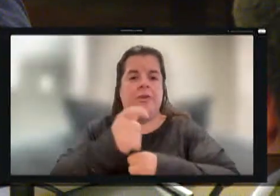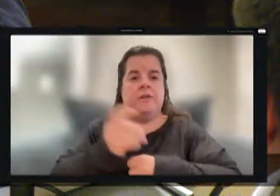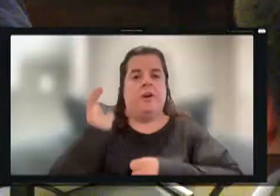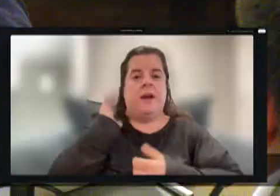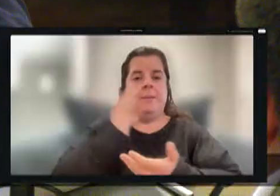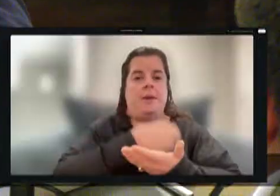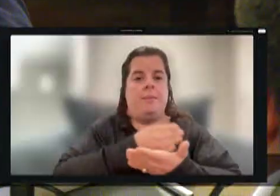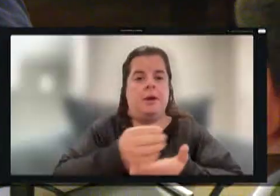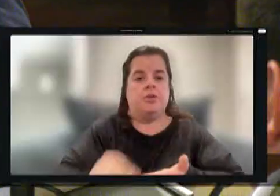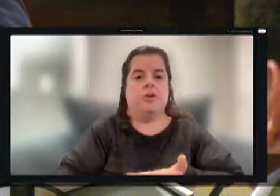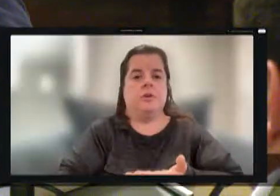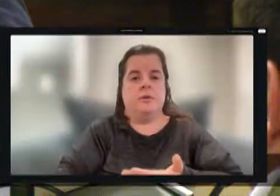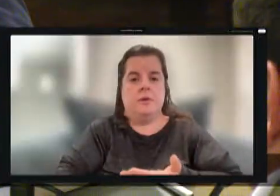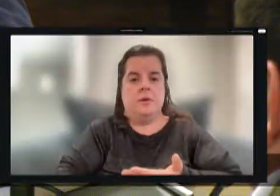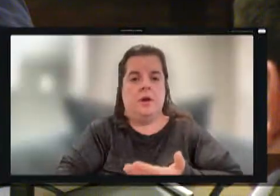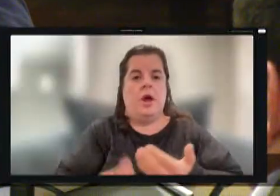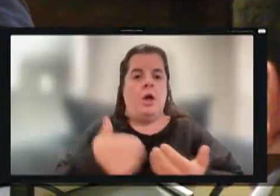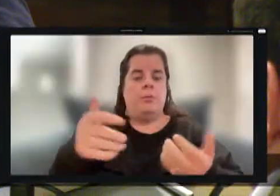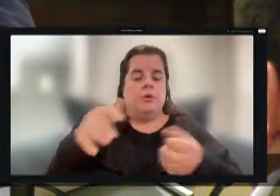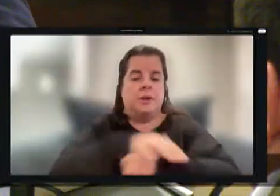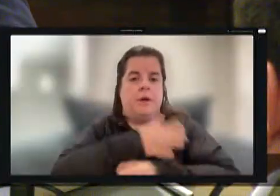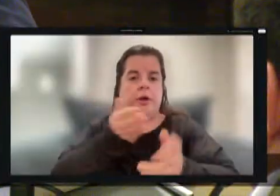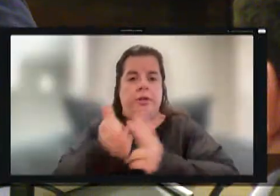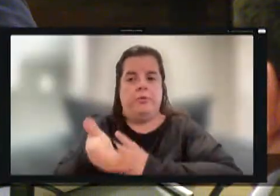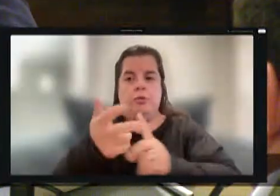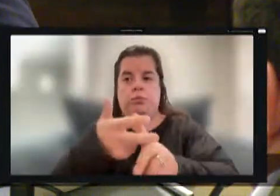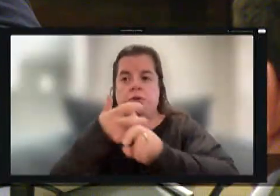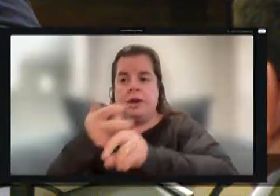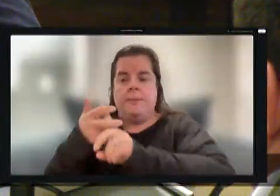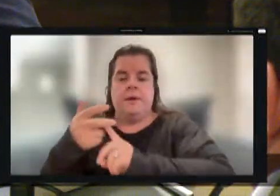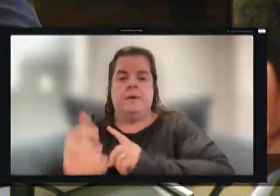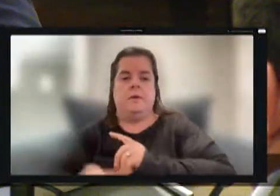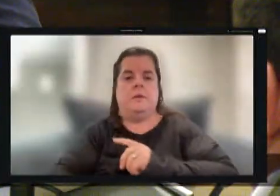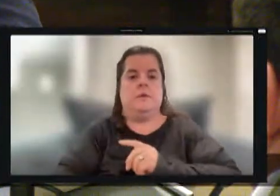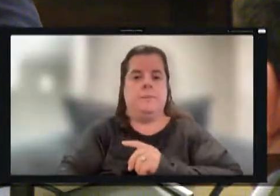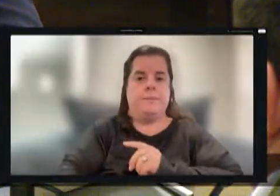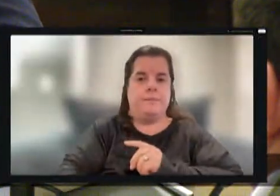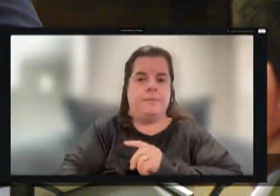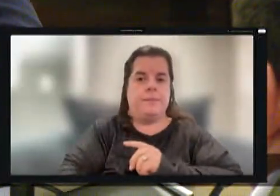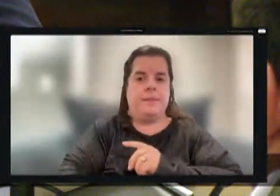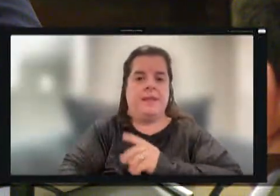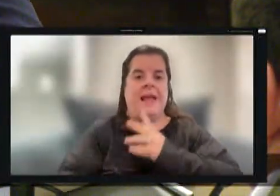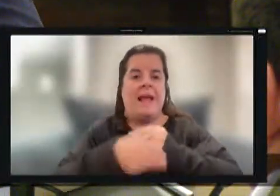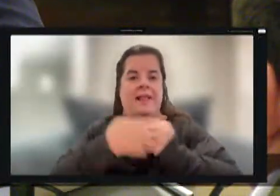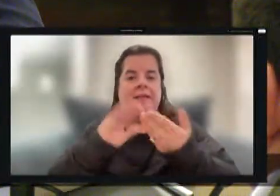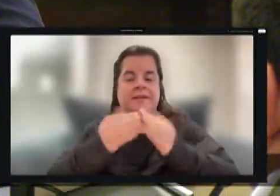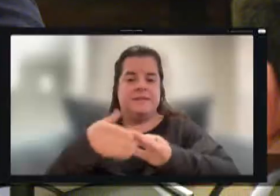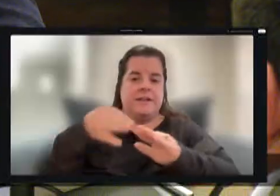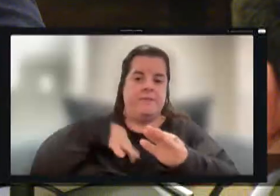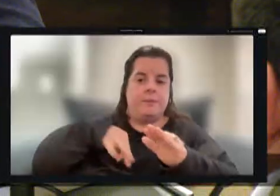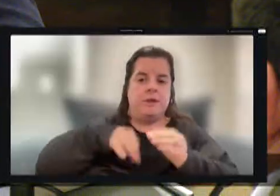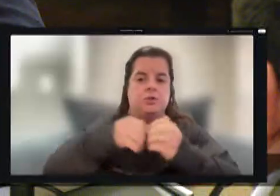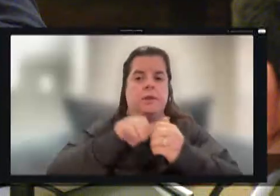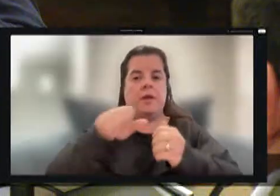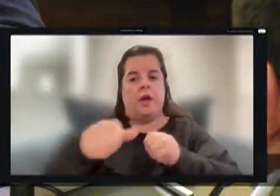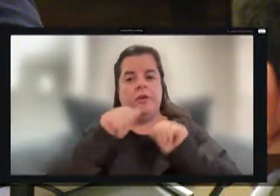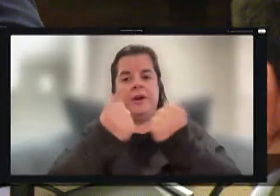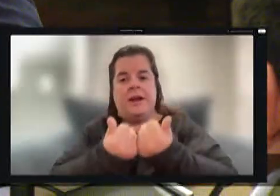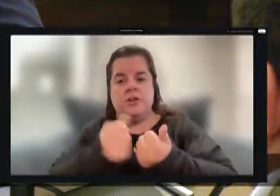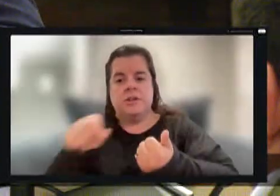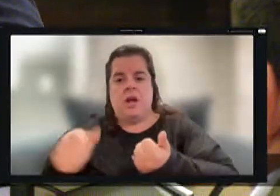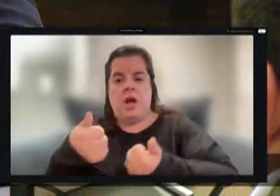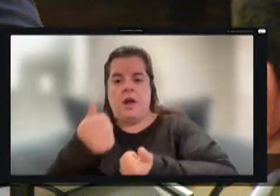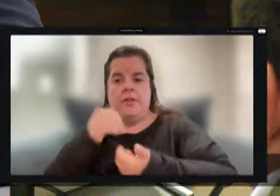is almost entirely distributed through procurement. So if you add the city of Pittsburgh along with all of our other agencies and partners,